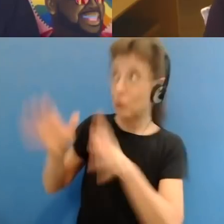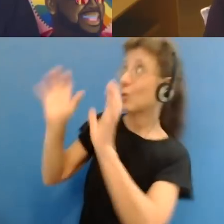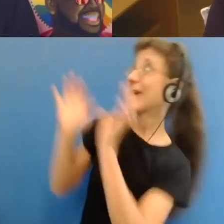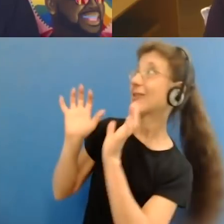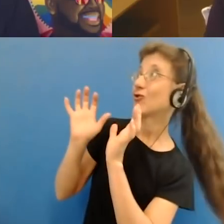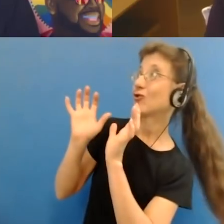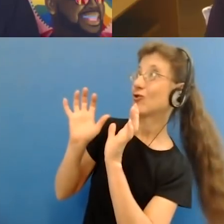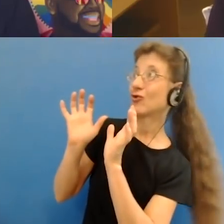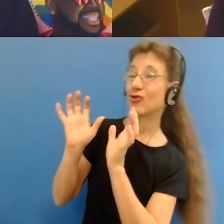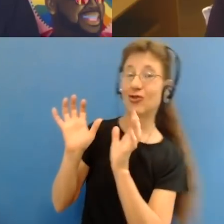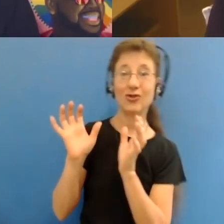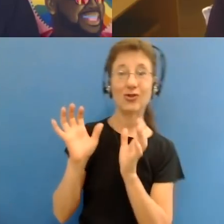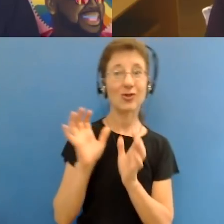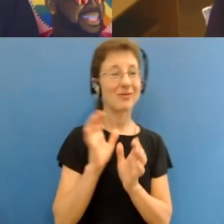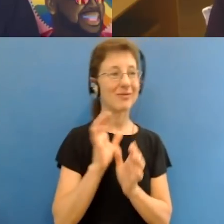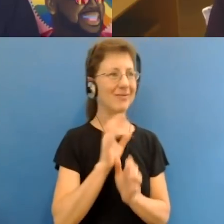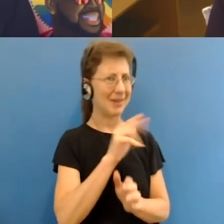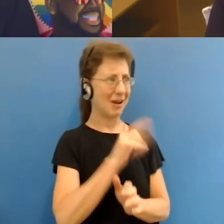me.